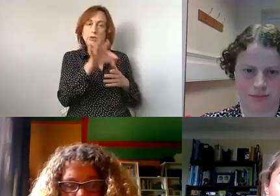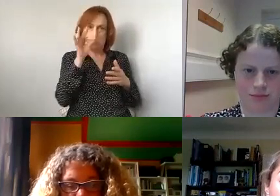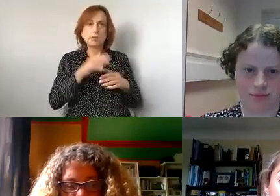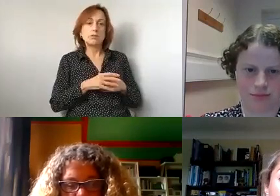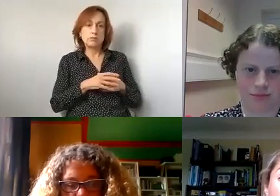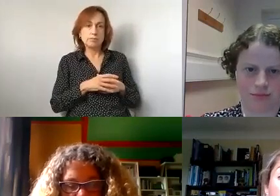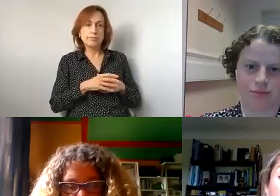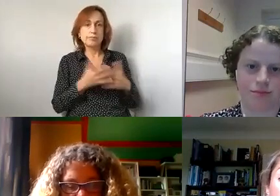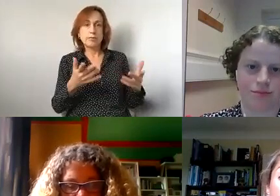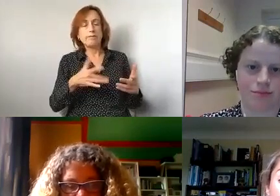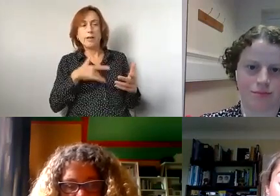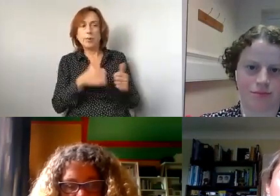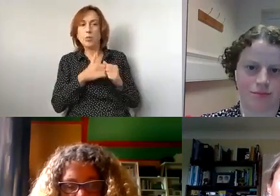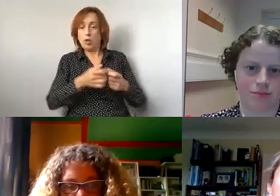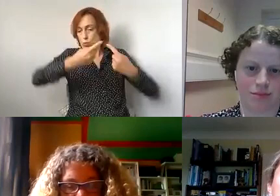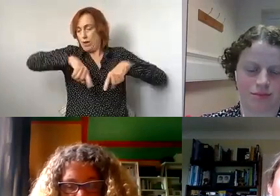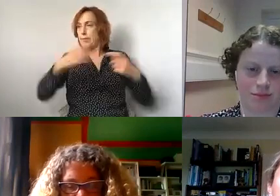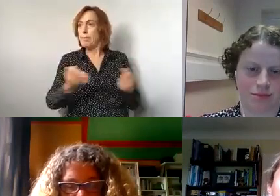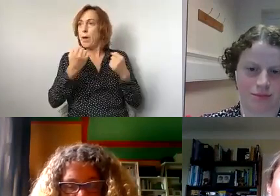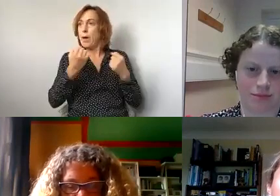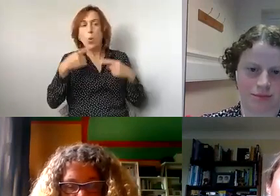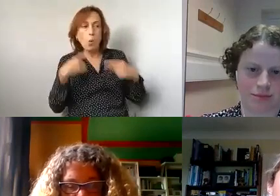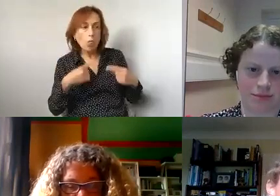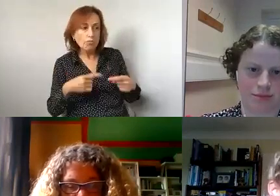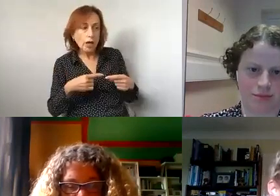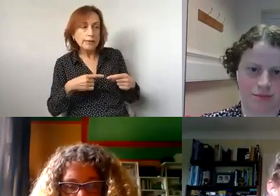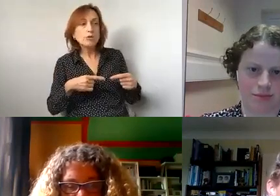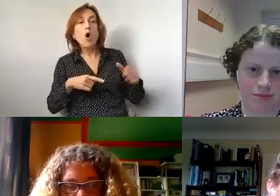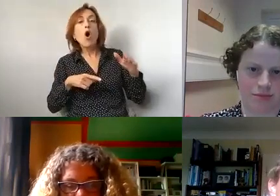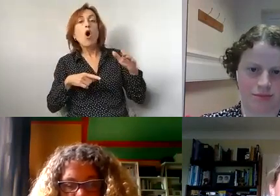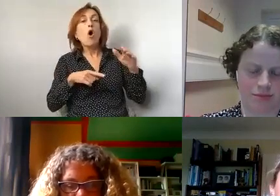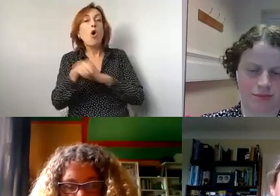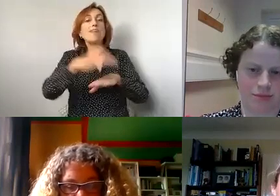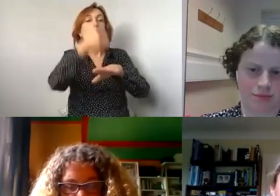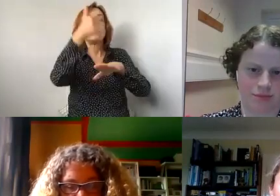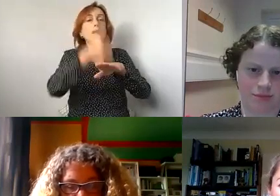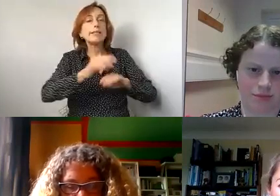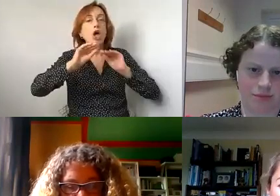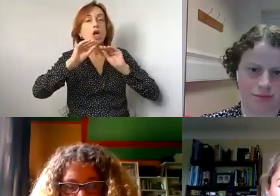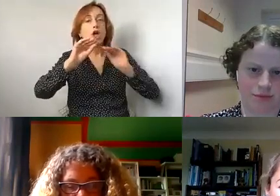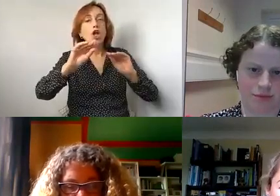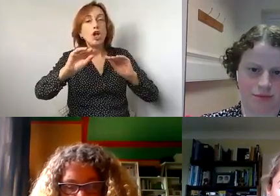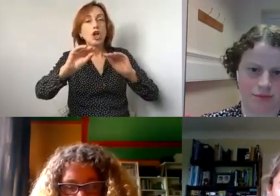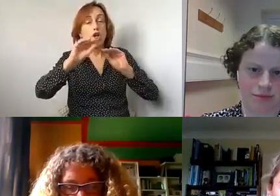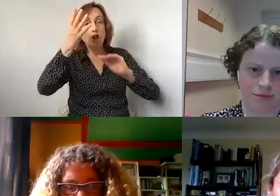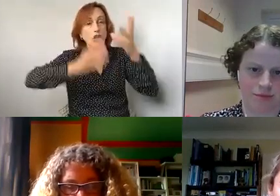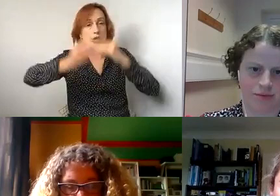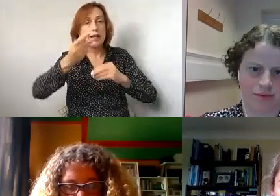could authorise online or off-site extended learning in a different way to the way it's coded at the moment.